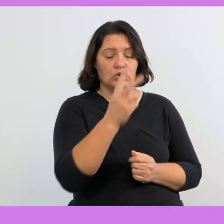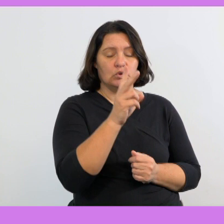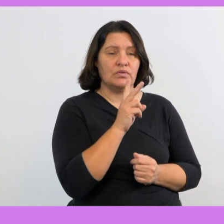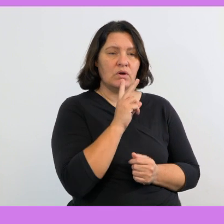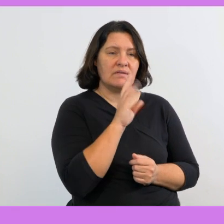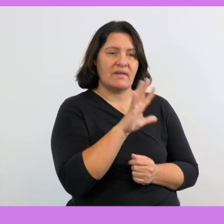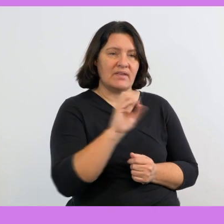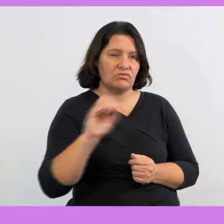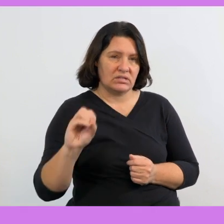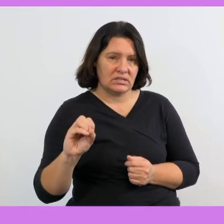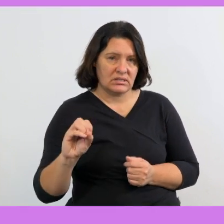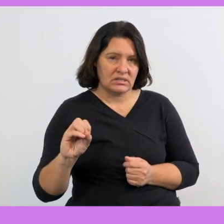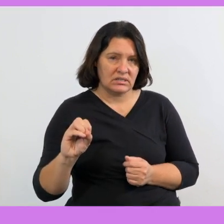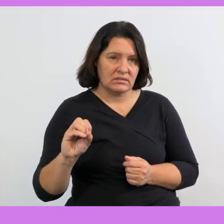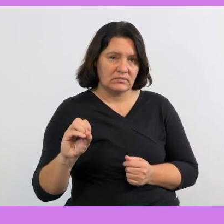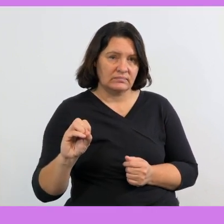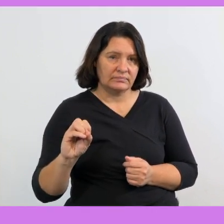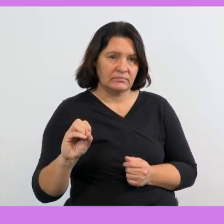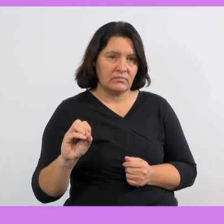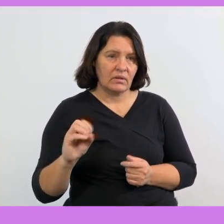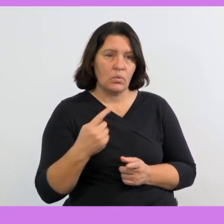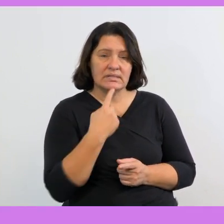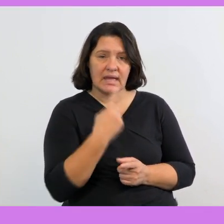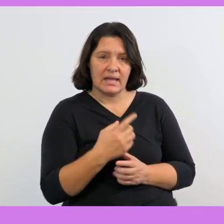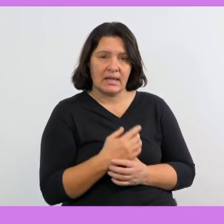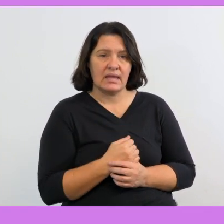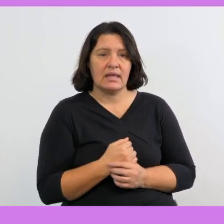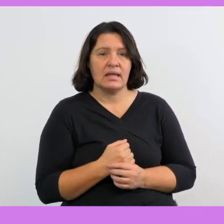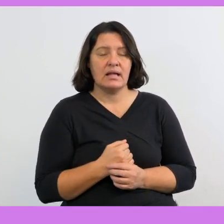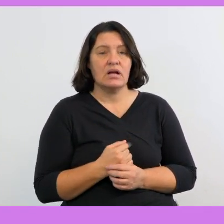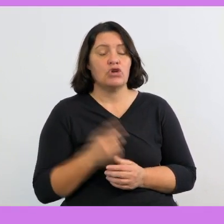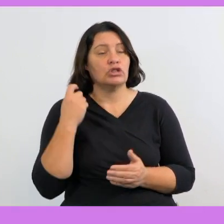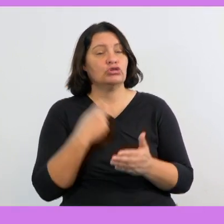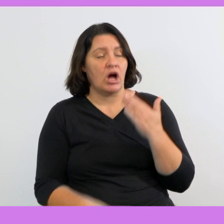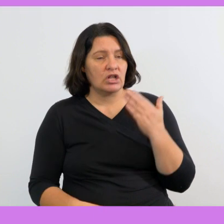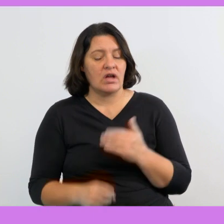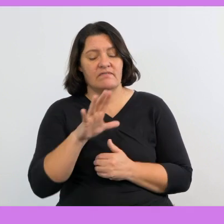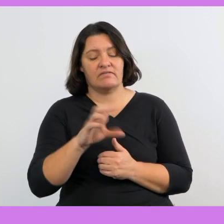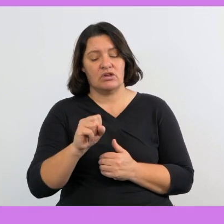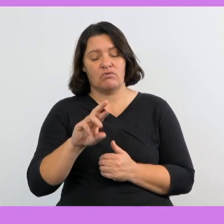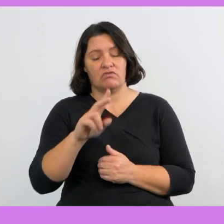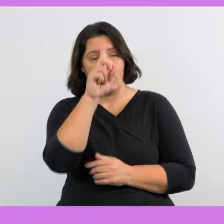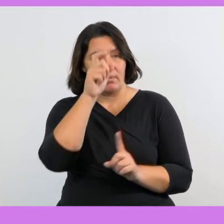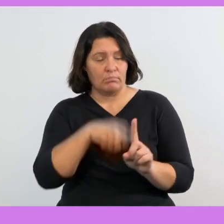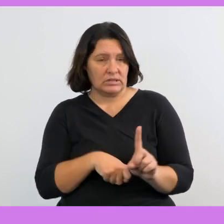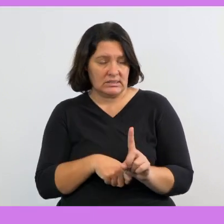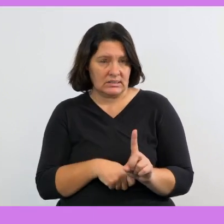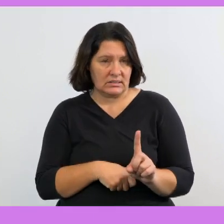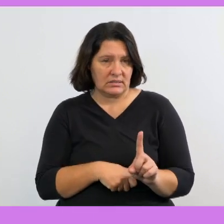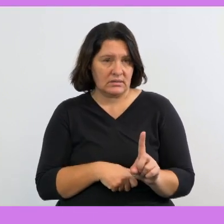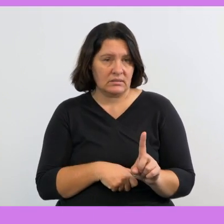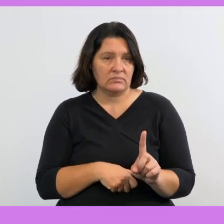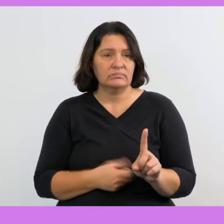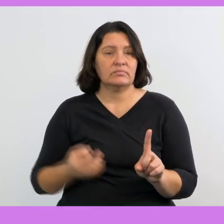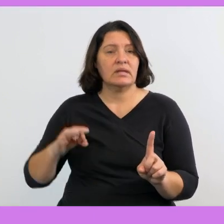the amount received is 2,500 Rand. Remember, we are saying here, she charges